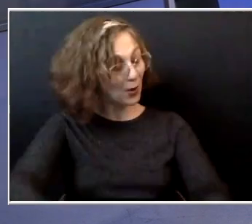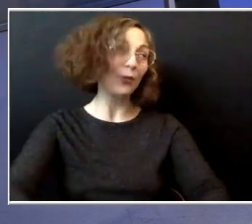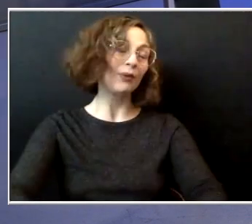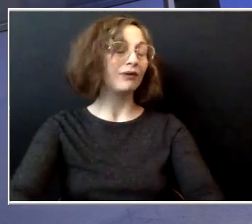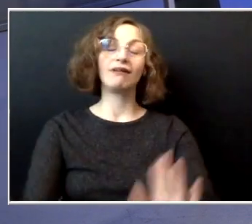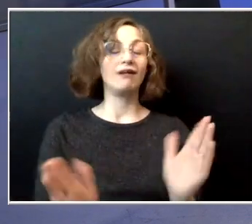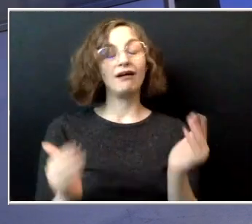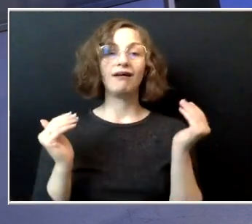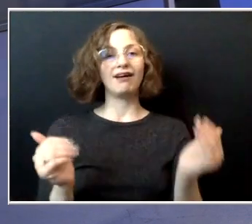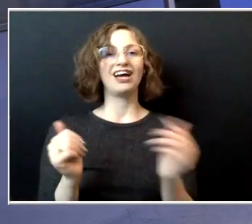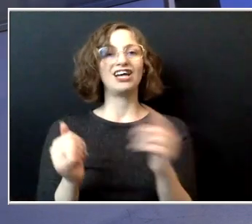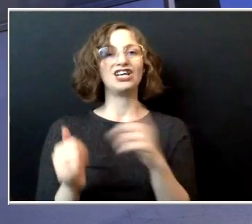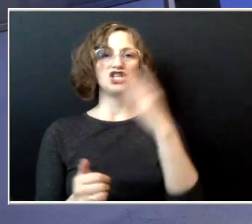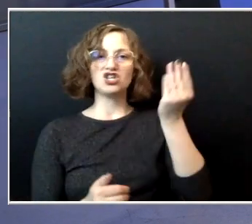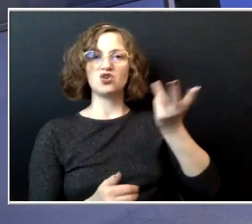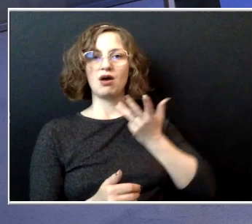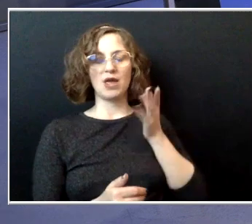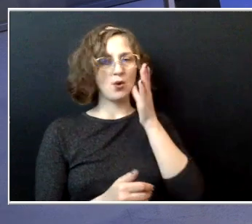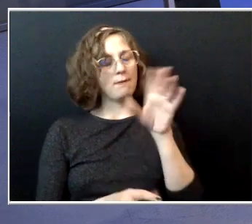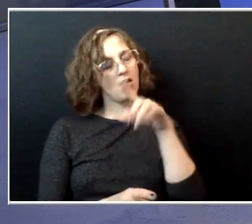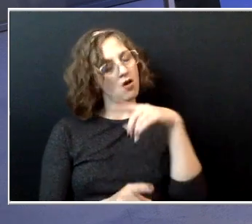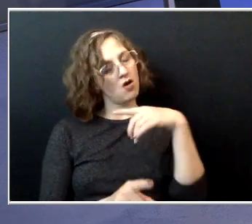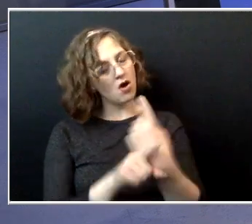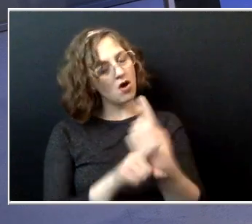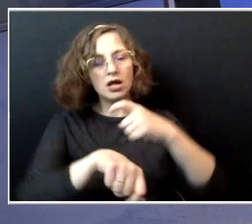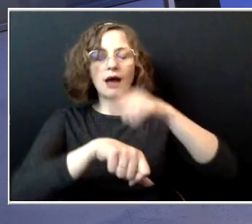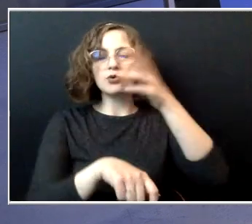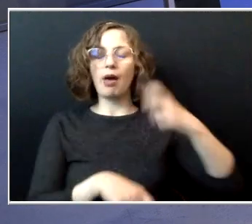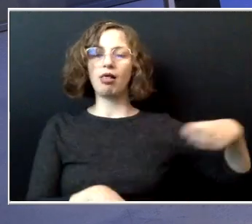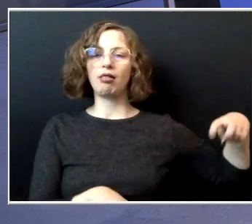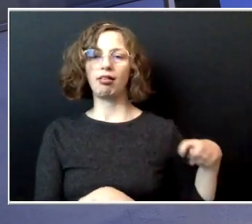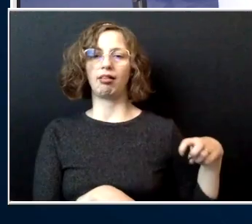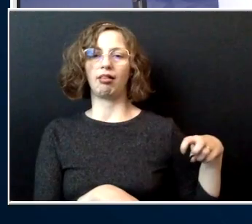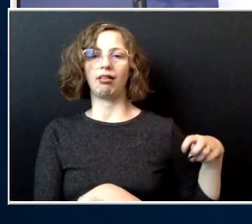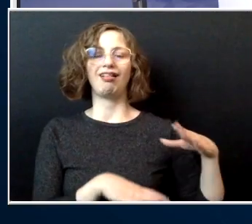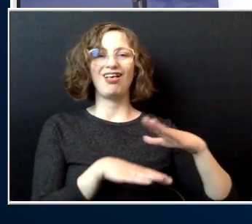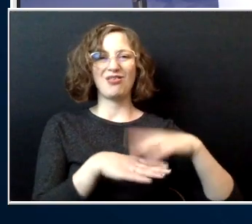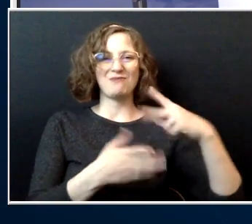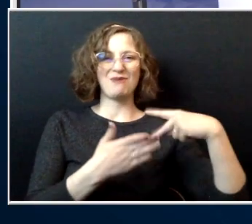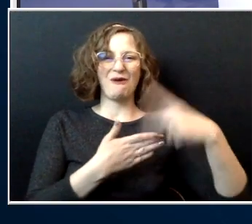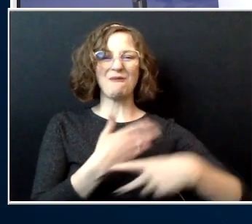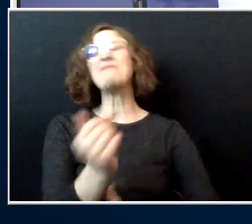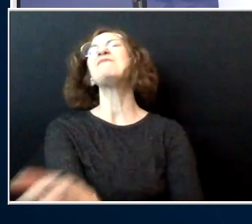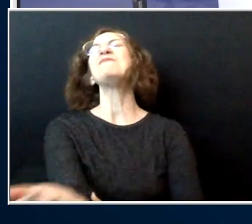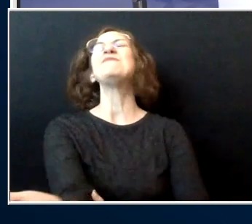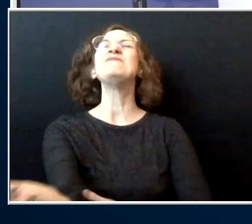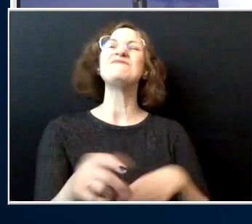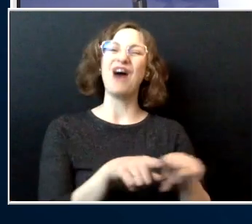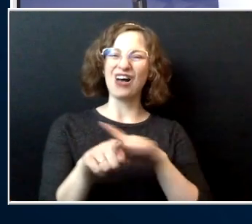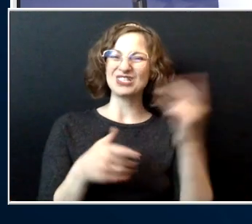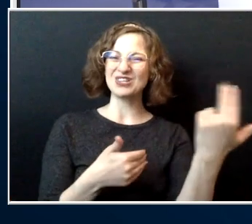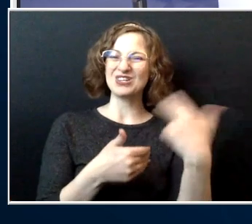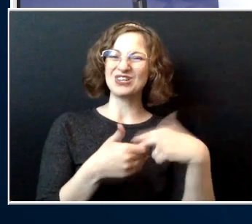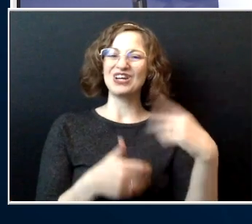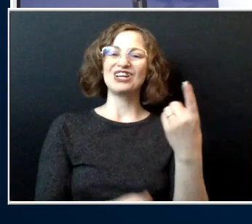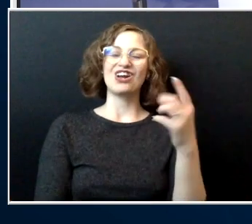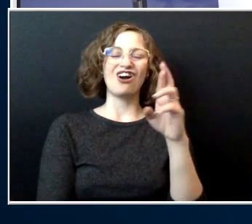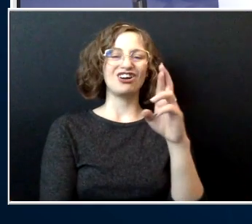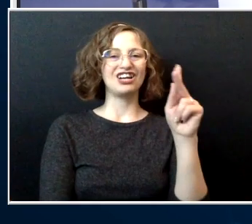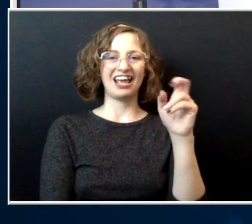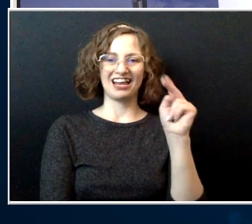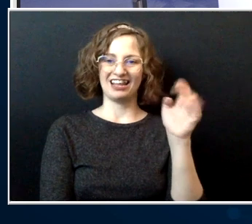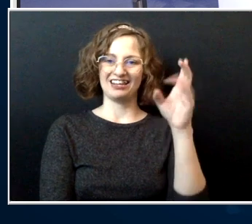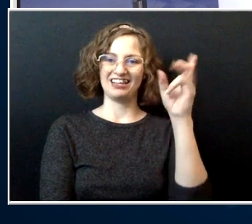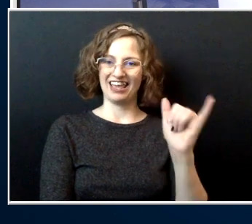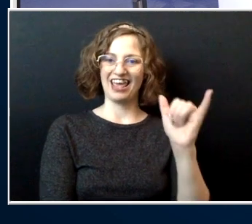the one and only time she's going to sit next to me on the program. What would that could mean? Also joining us remotely, Dr. Michael Kennedy, a family medicine physician and